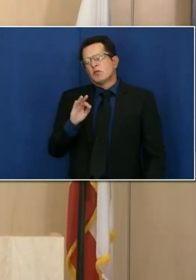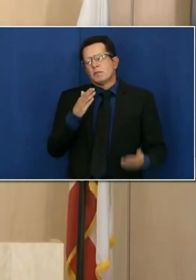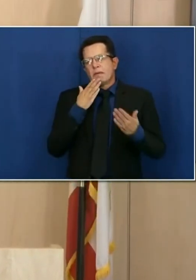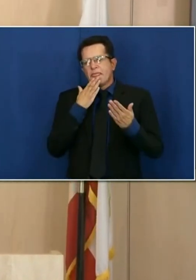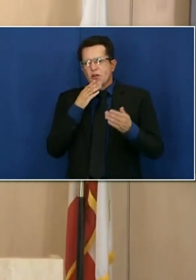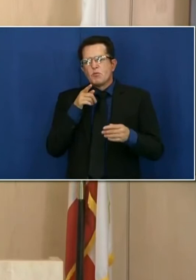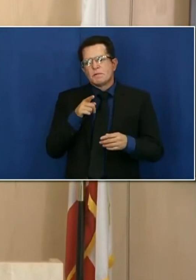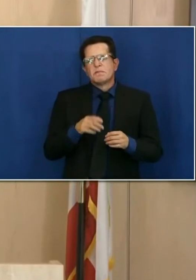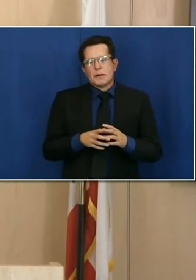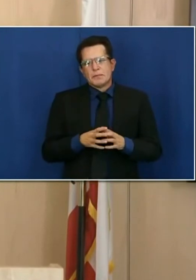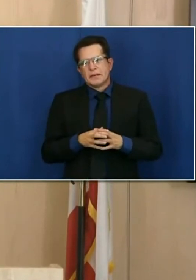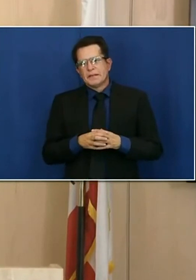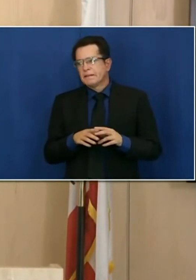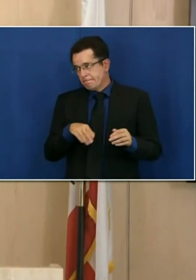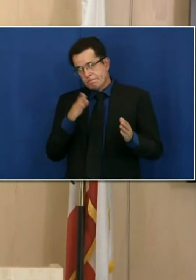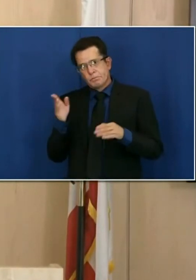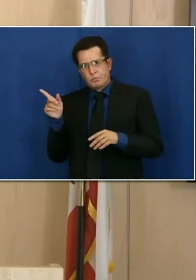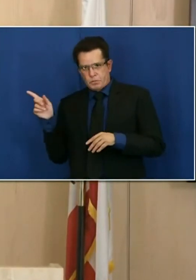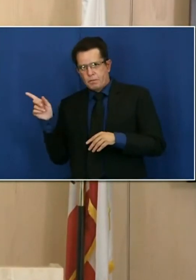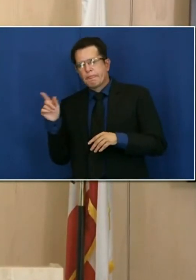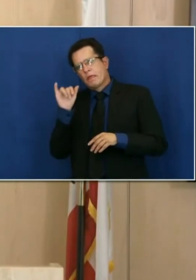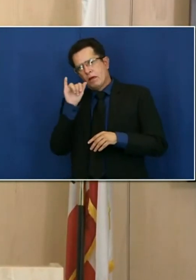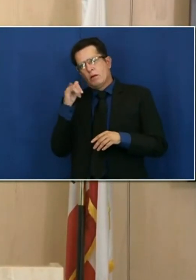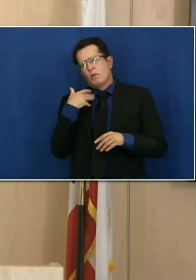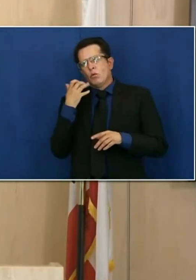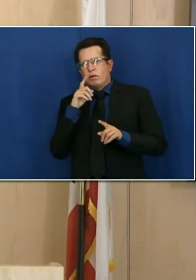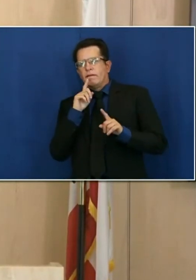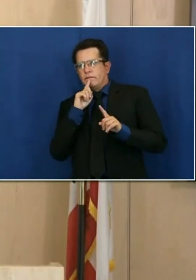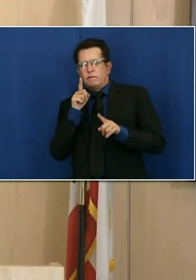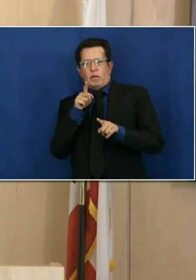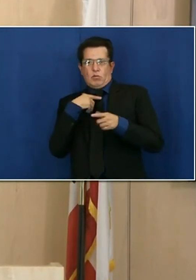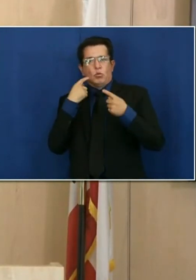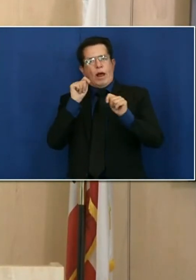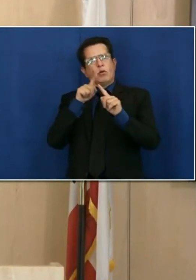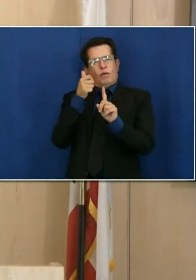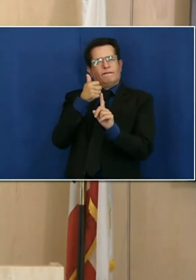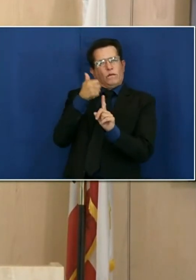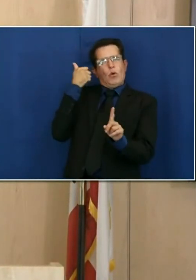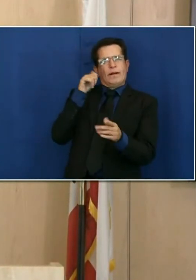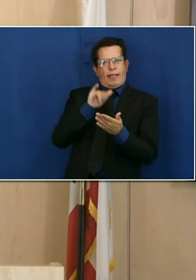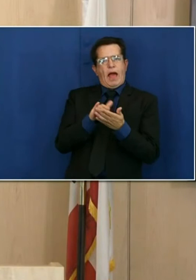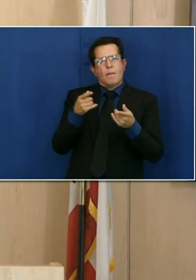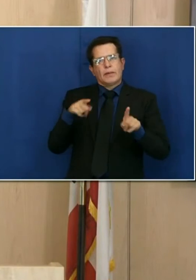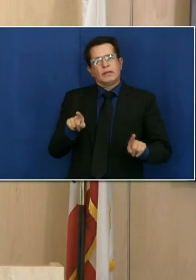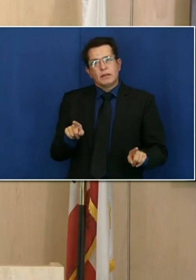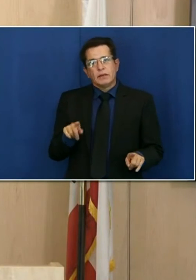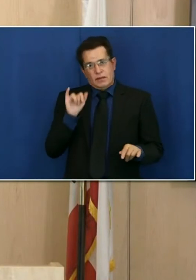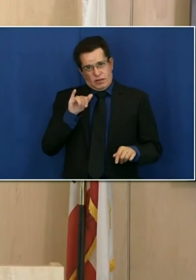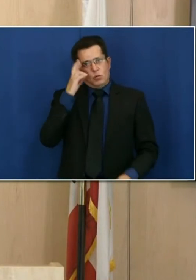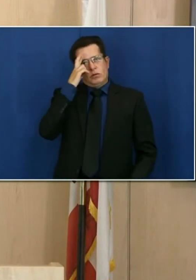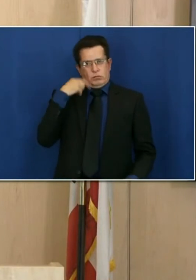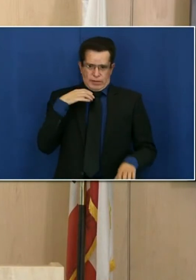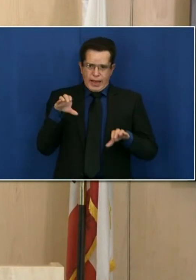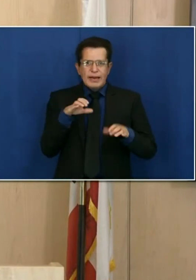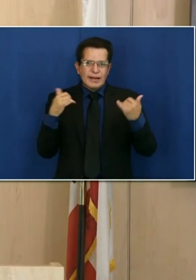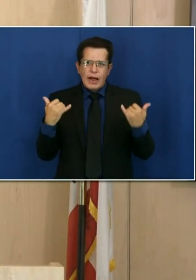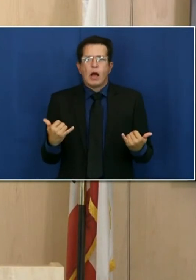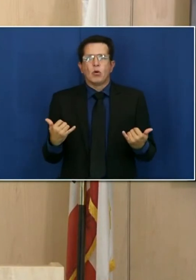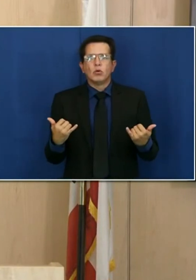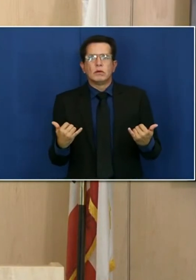Thanks. Just briefly to follow up on that, that's what we're trying to avoid. The reason that we're taking the actions we're